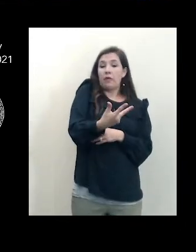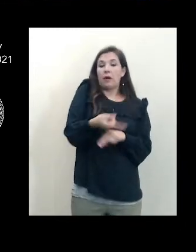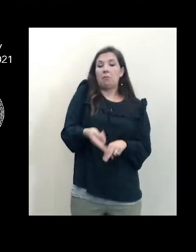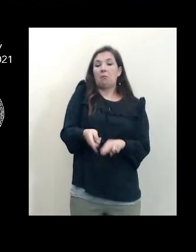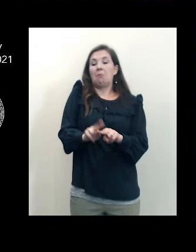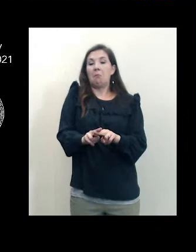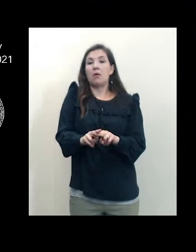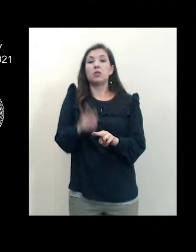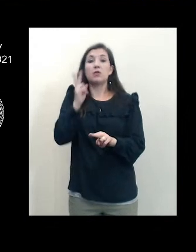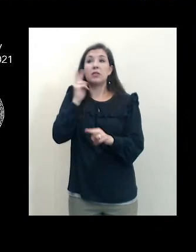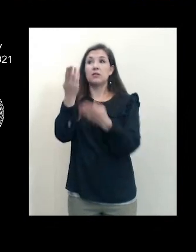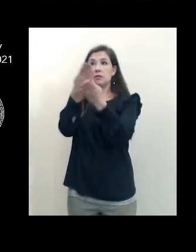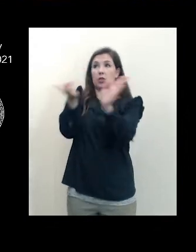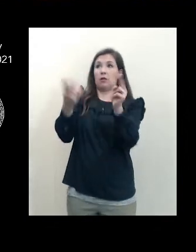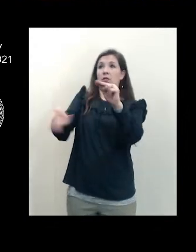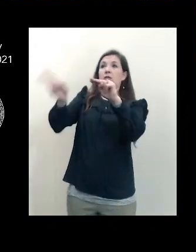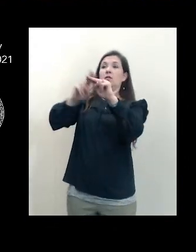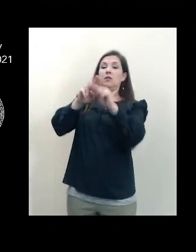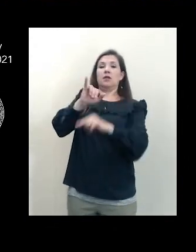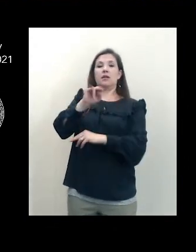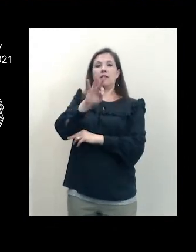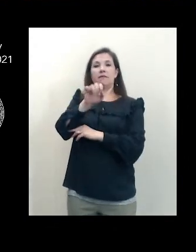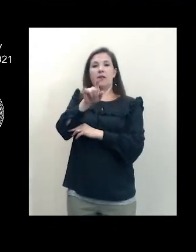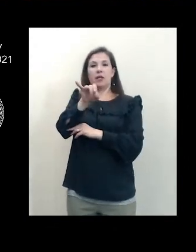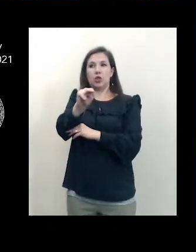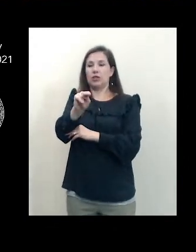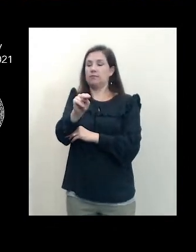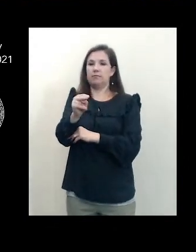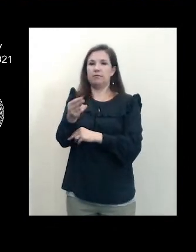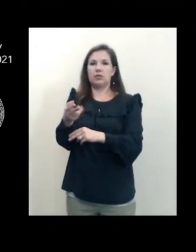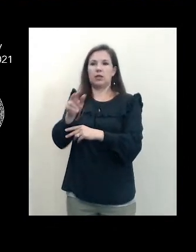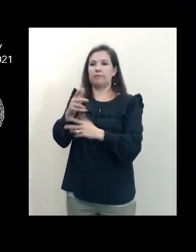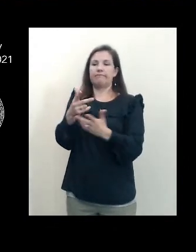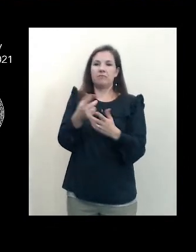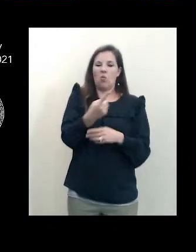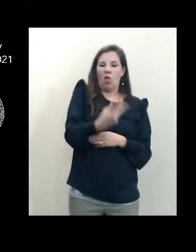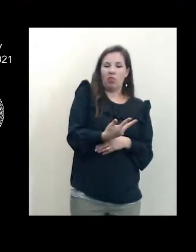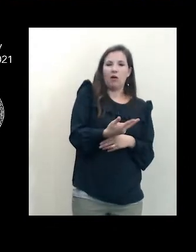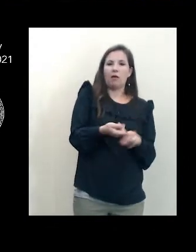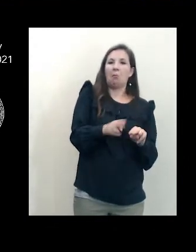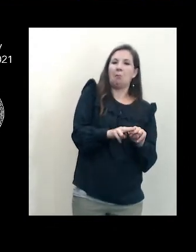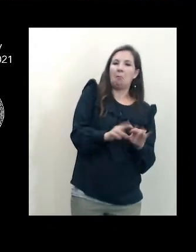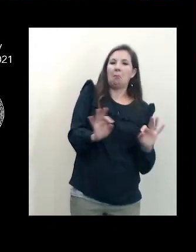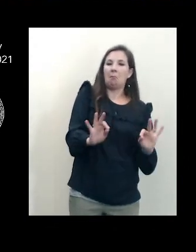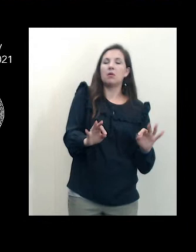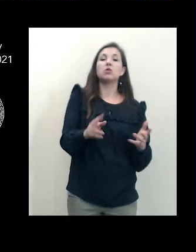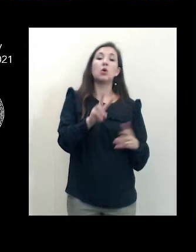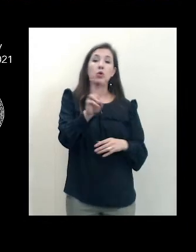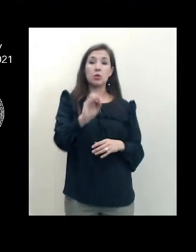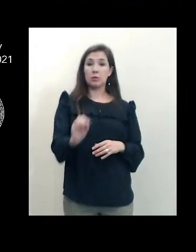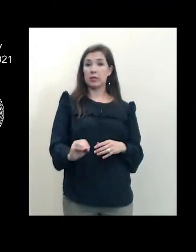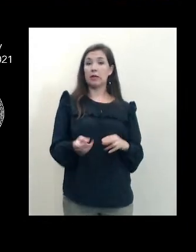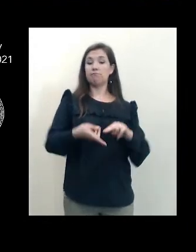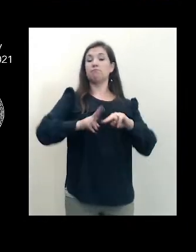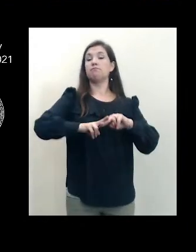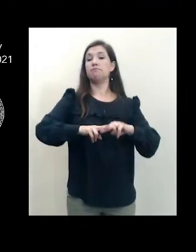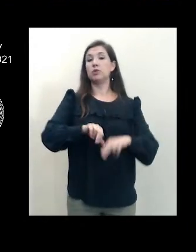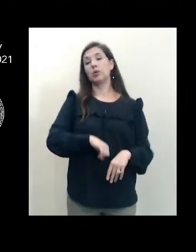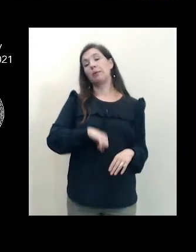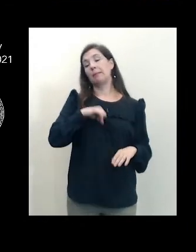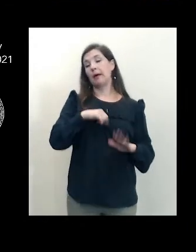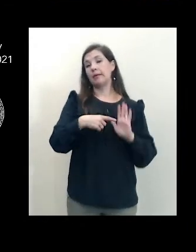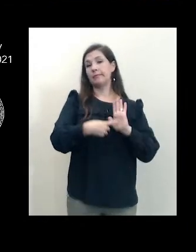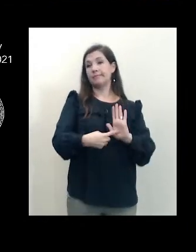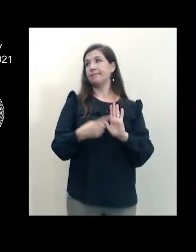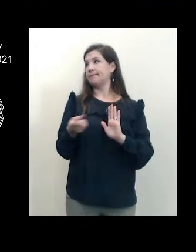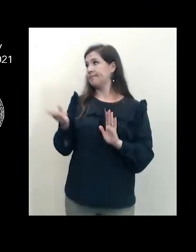in inflation in the last year. So it's only 2% growth. And we are very proud to present this